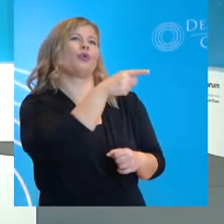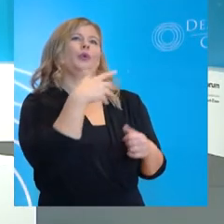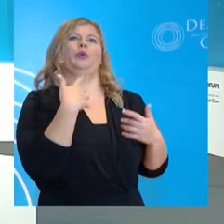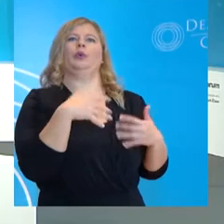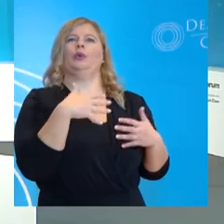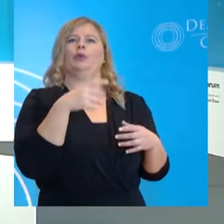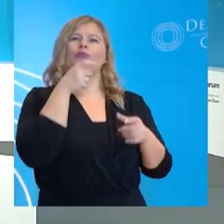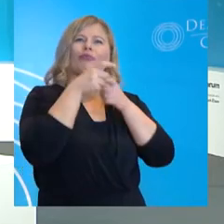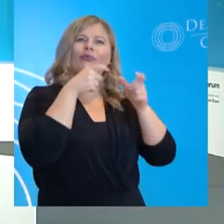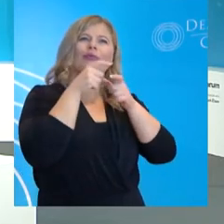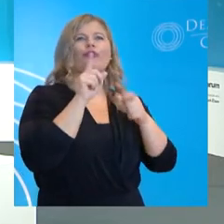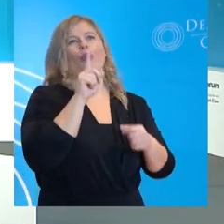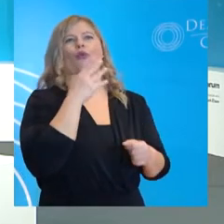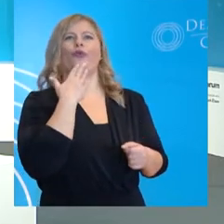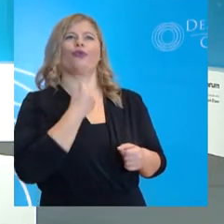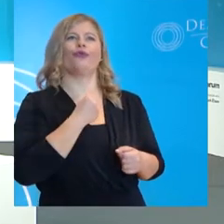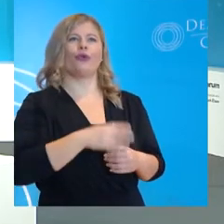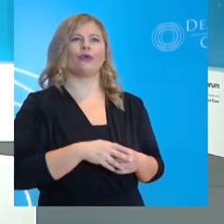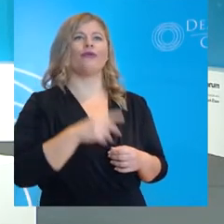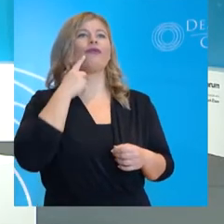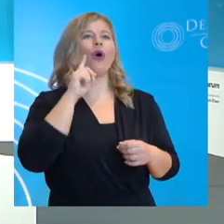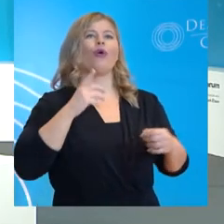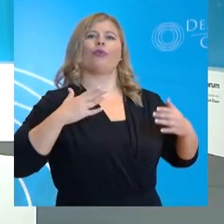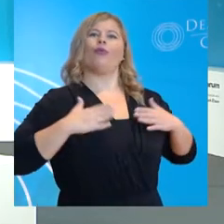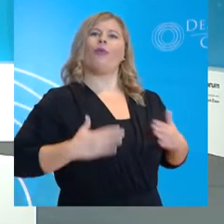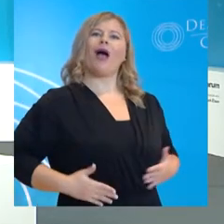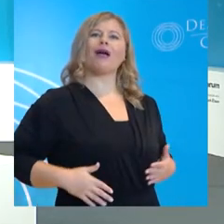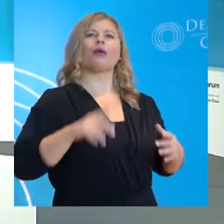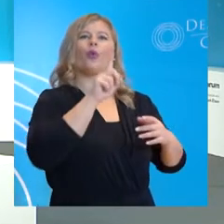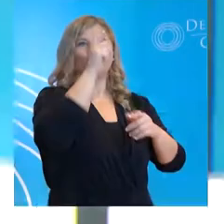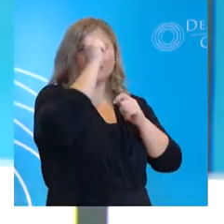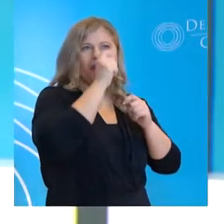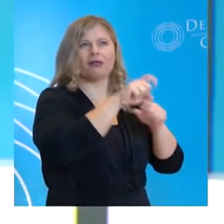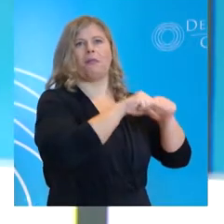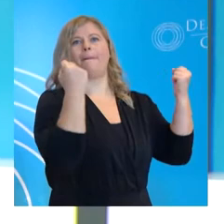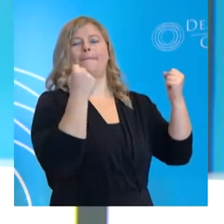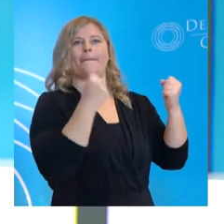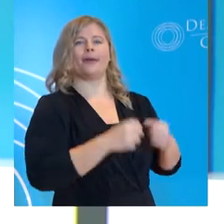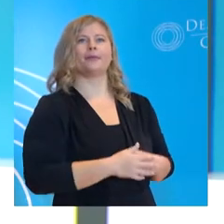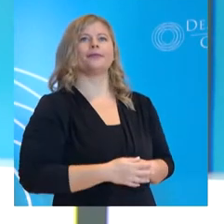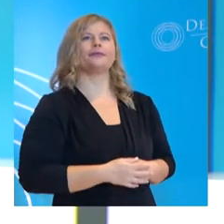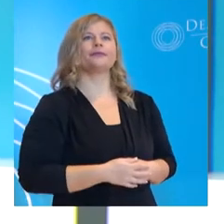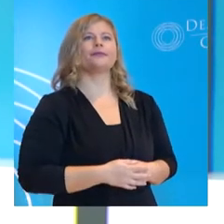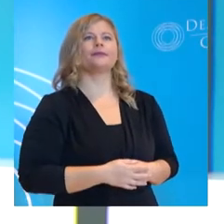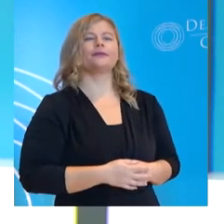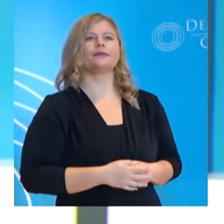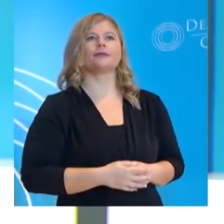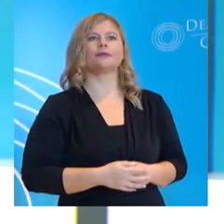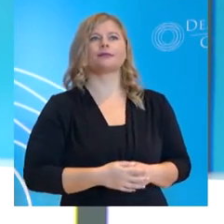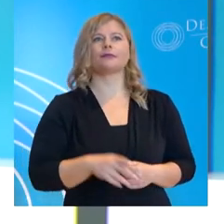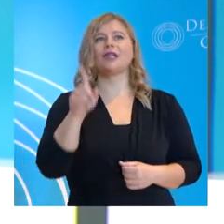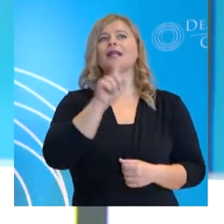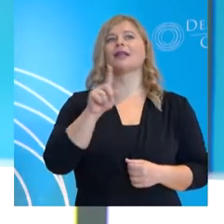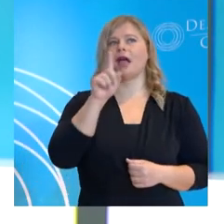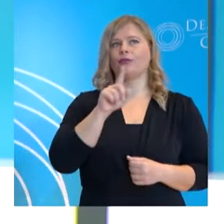values, but don't come, we will stop you. That's really the message. But at the same time, there has been a lack of